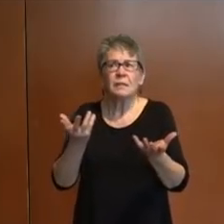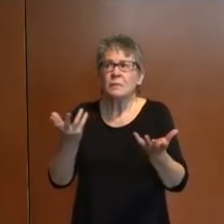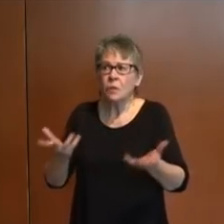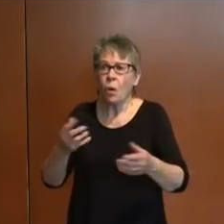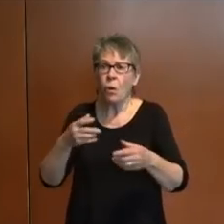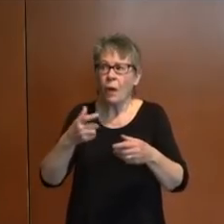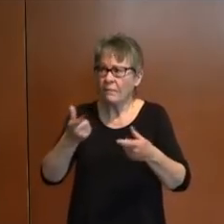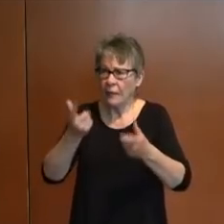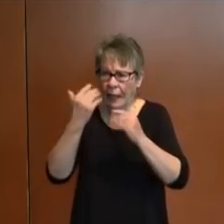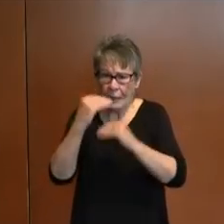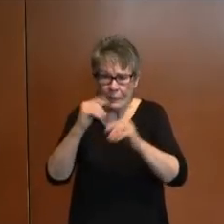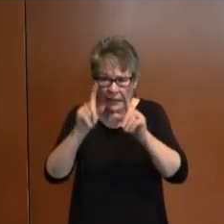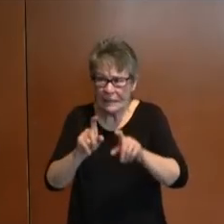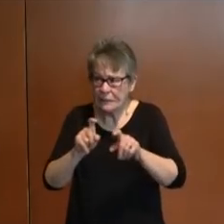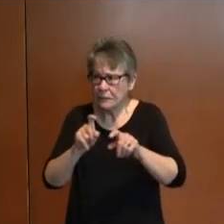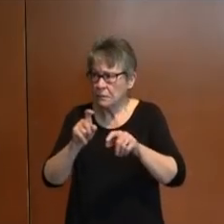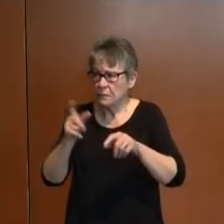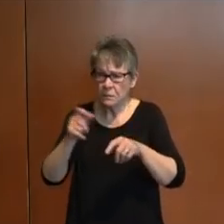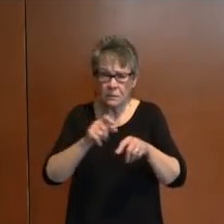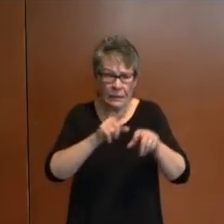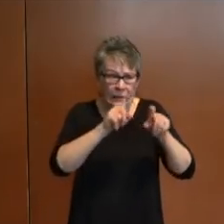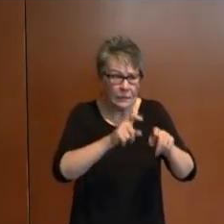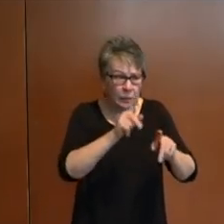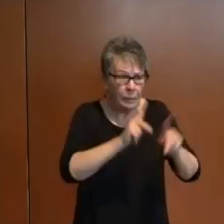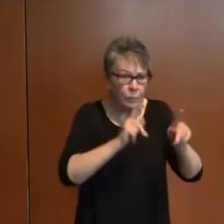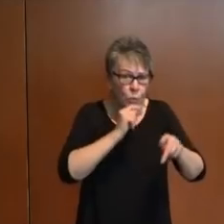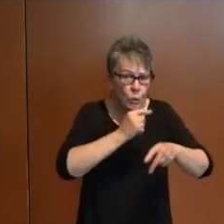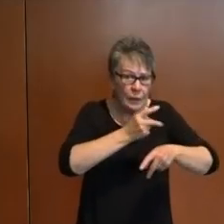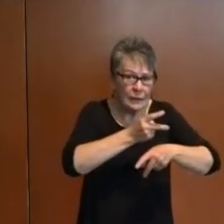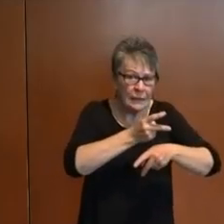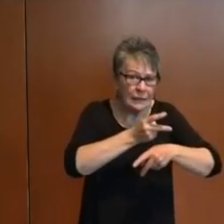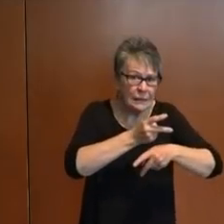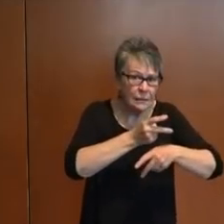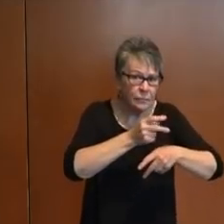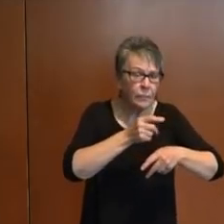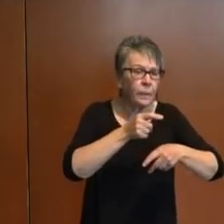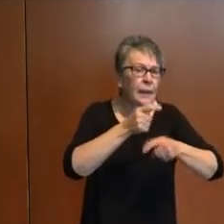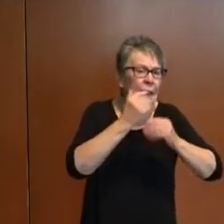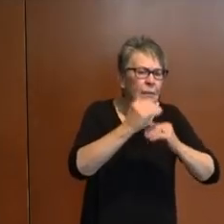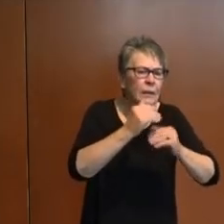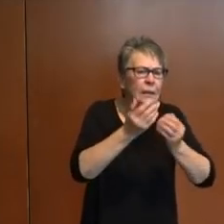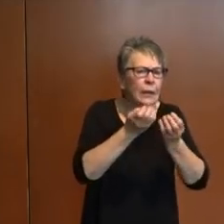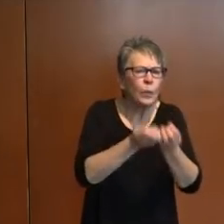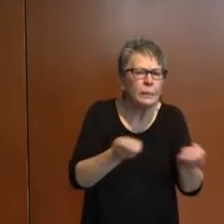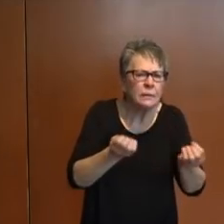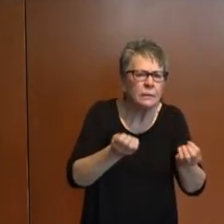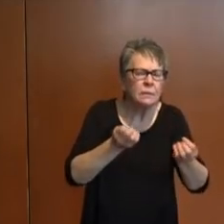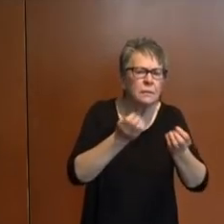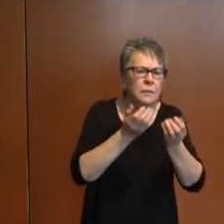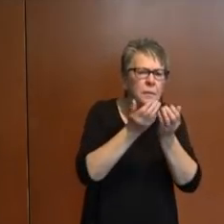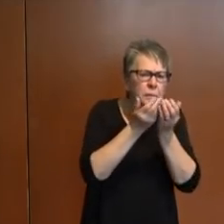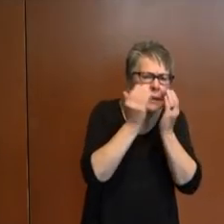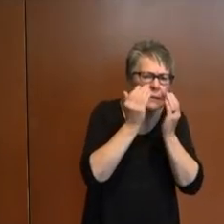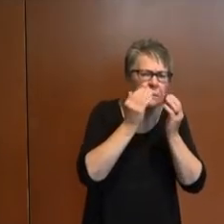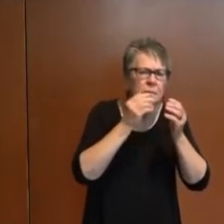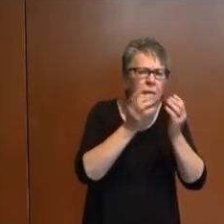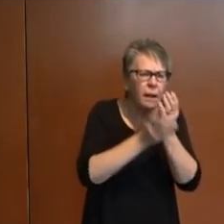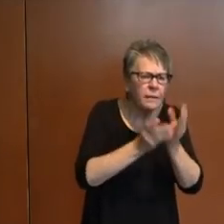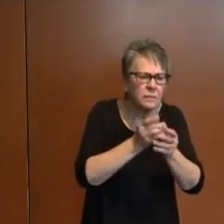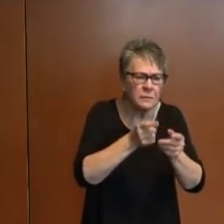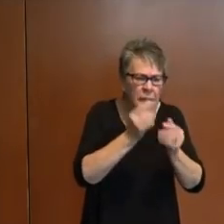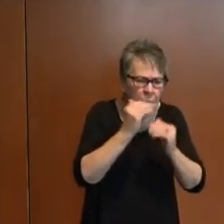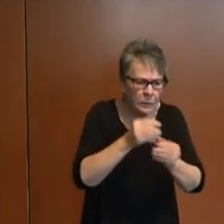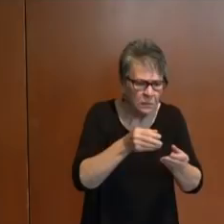We are literally watching it every day, and as these numbers grow, we're going to